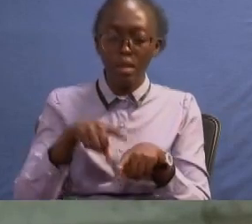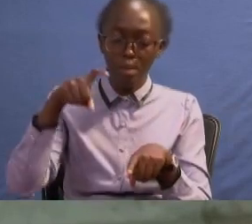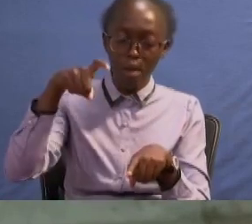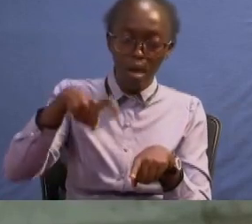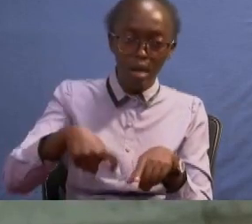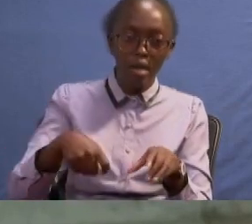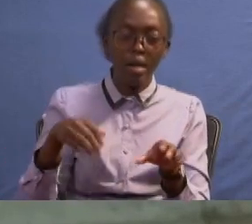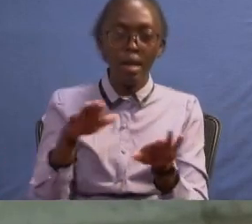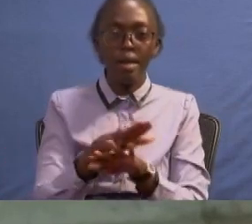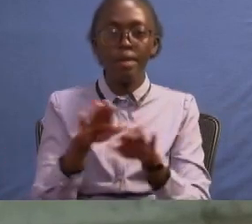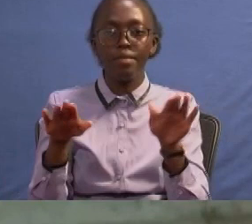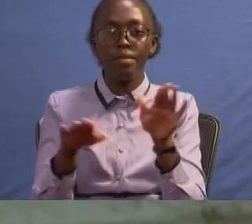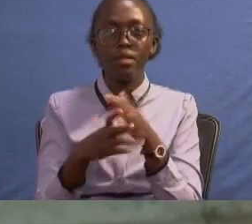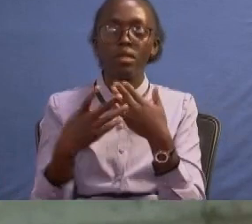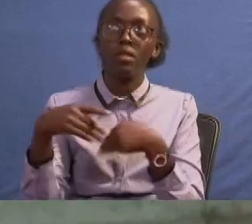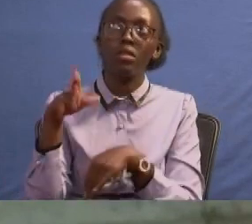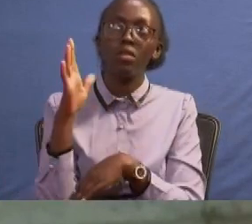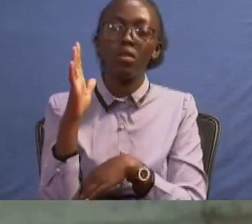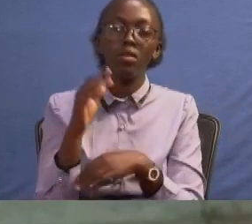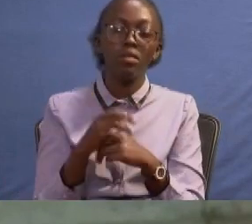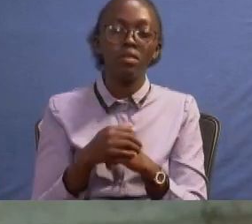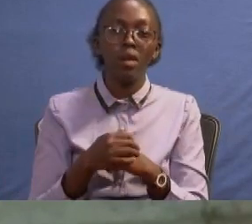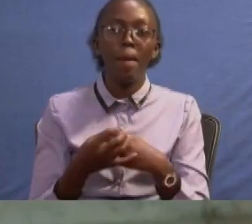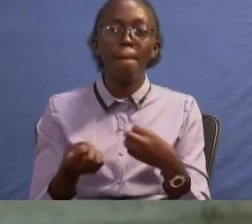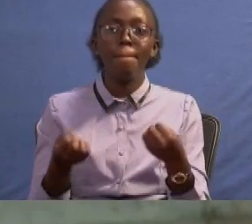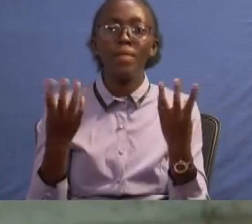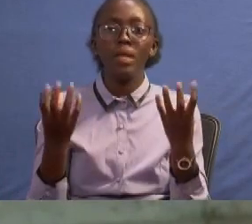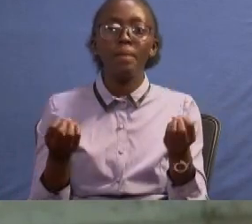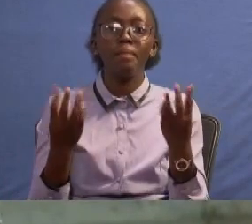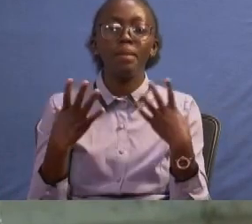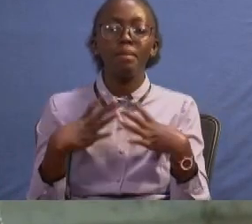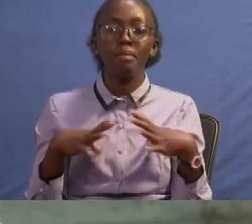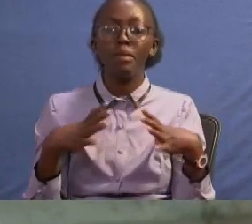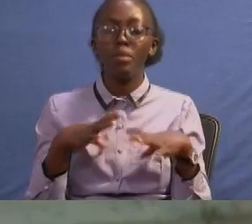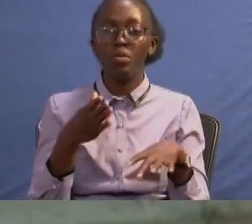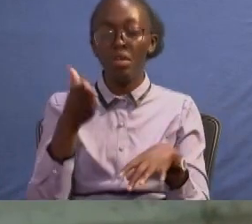in God. Many of us do not know.